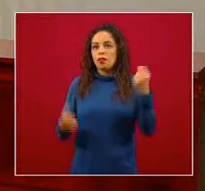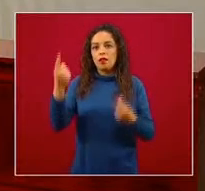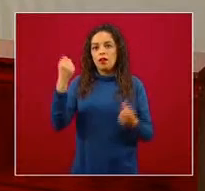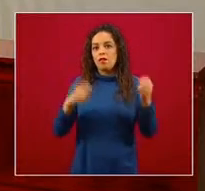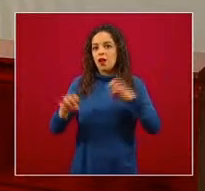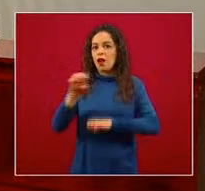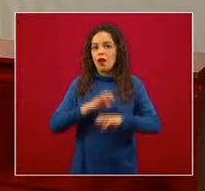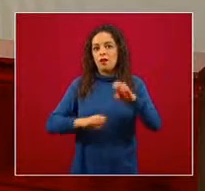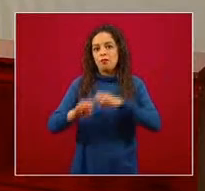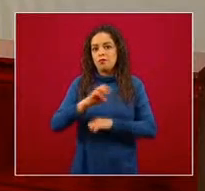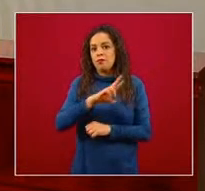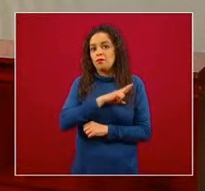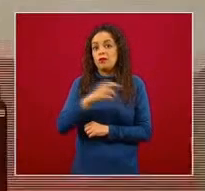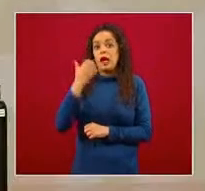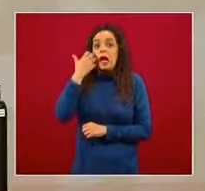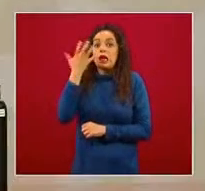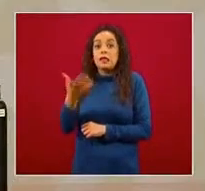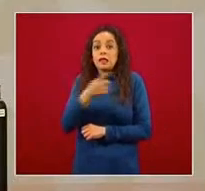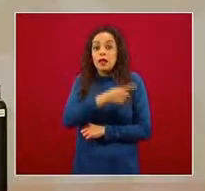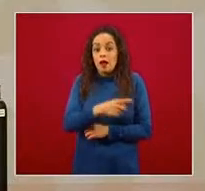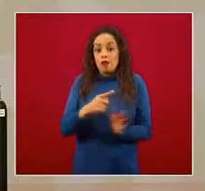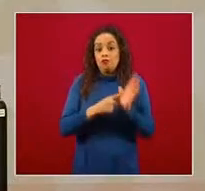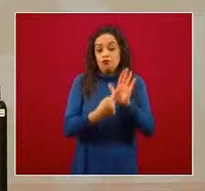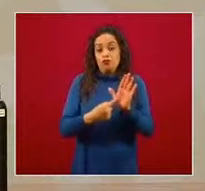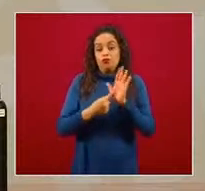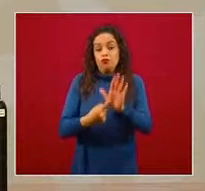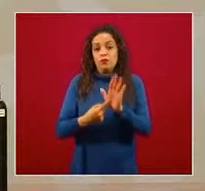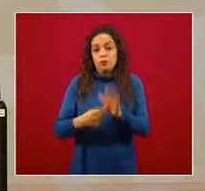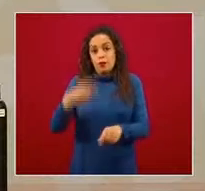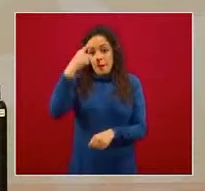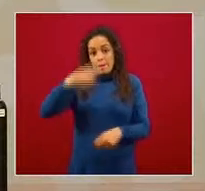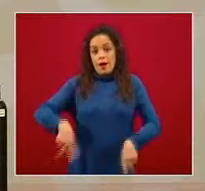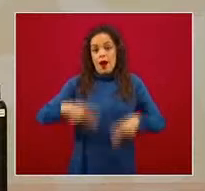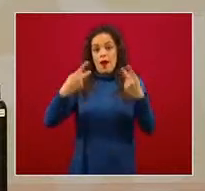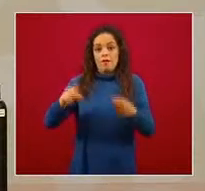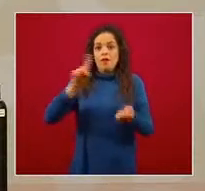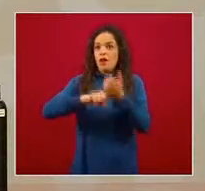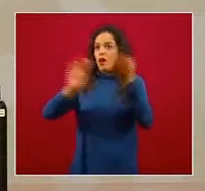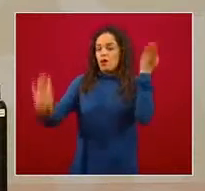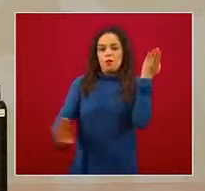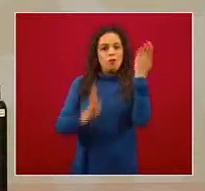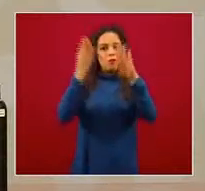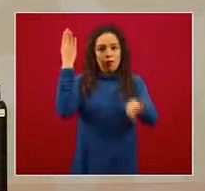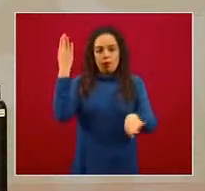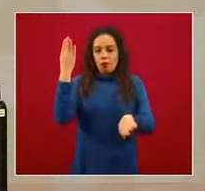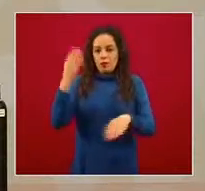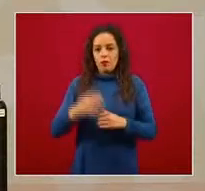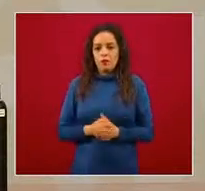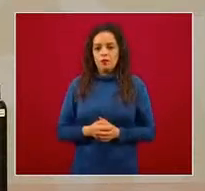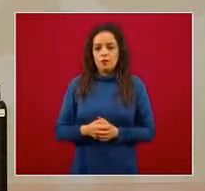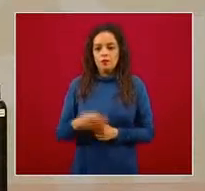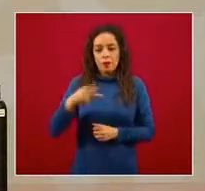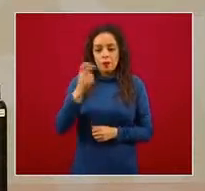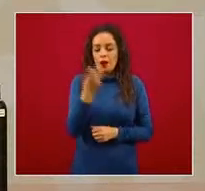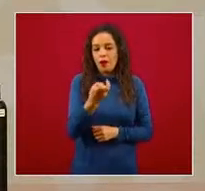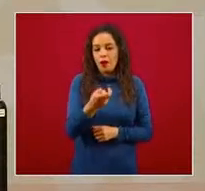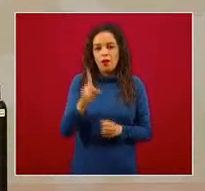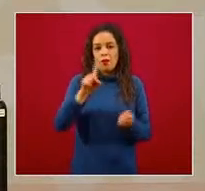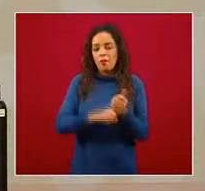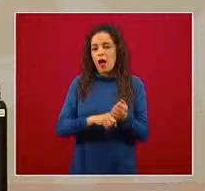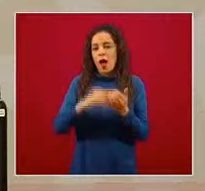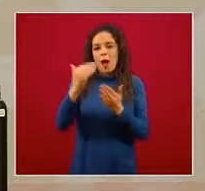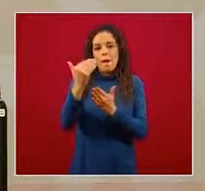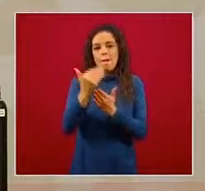brands that want to enter into the country to commercialize these test strips, but they have a very low